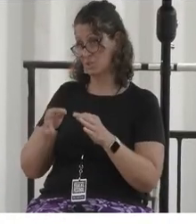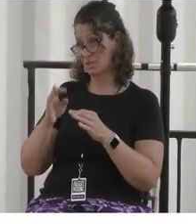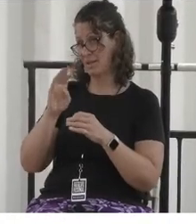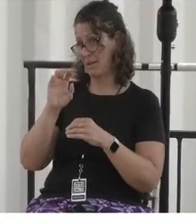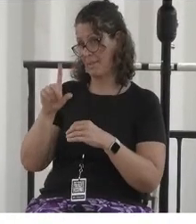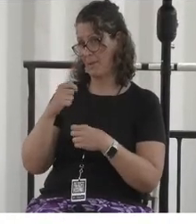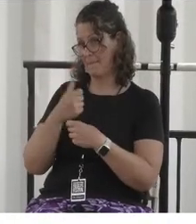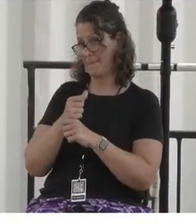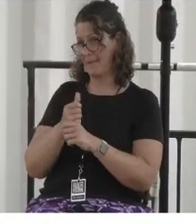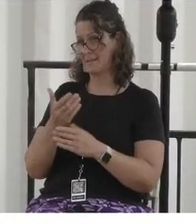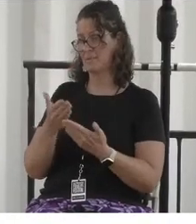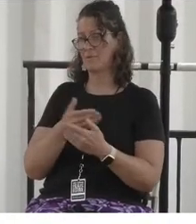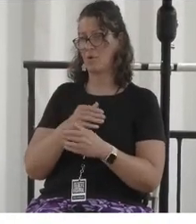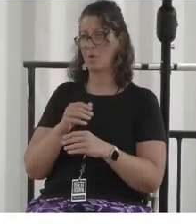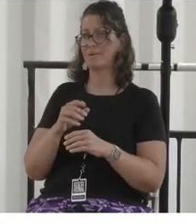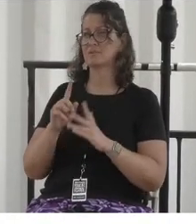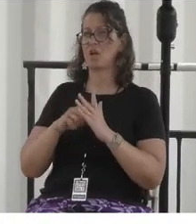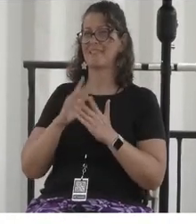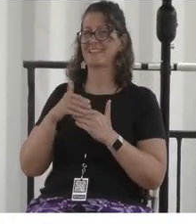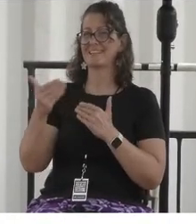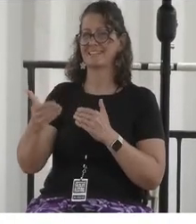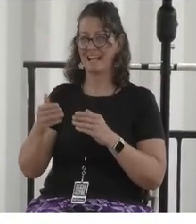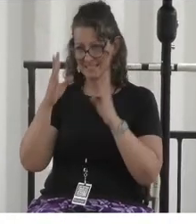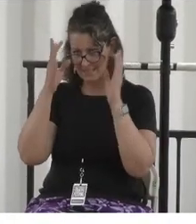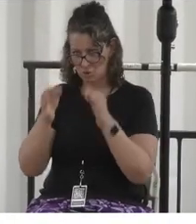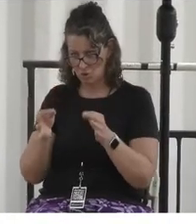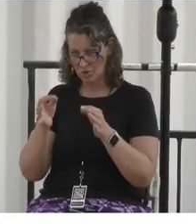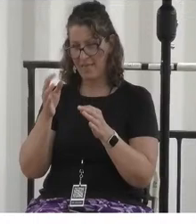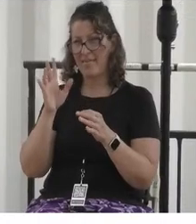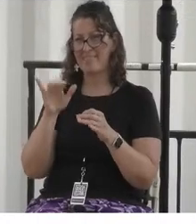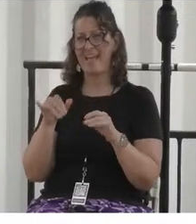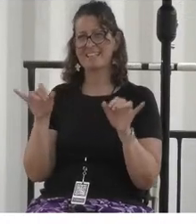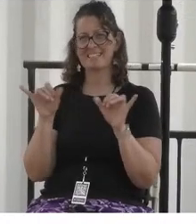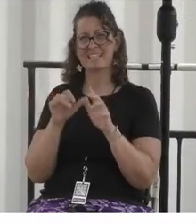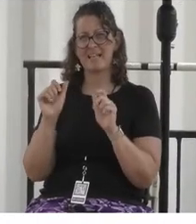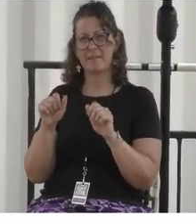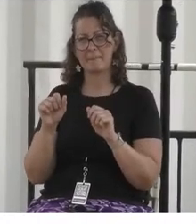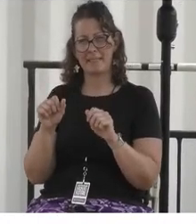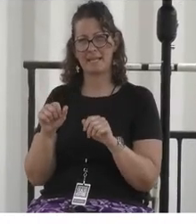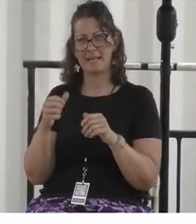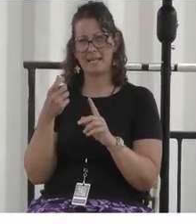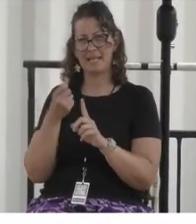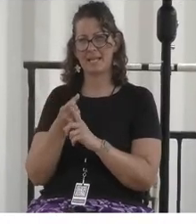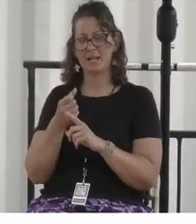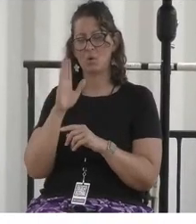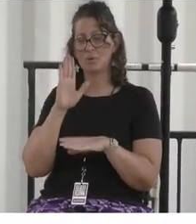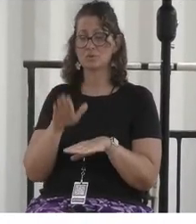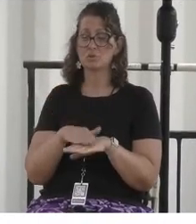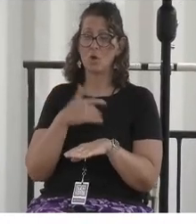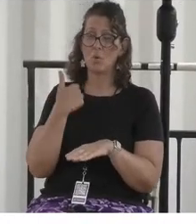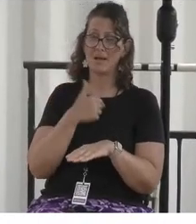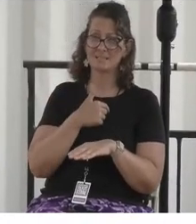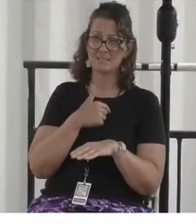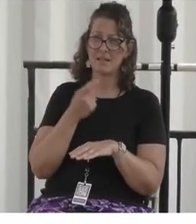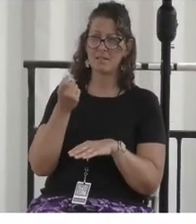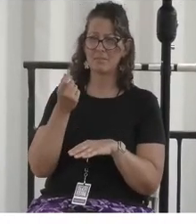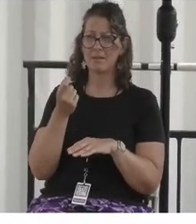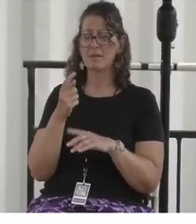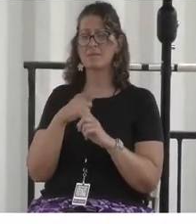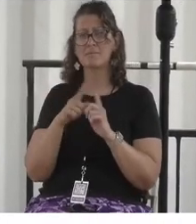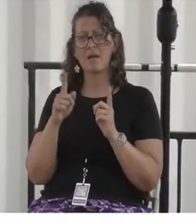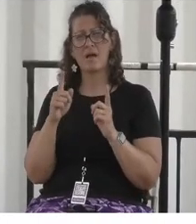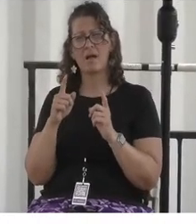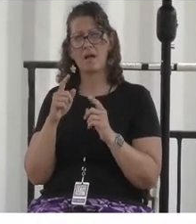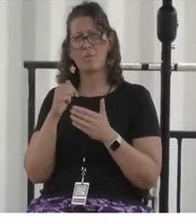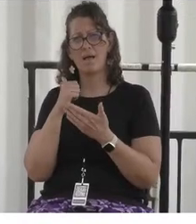we go on to the next set of decisions. That's going to be a scalability hit. That's going to slow us down a little bit, but it will help build